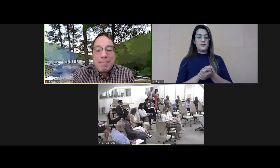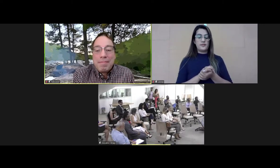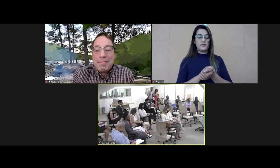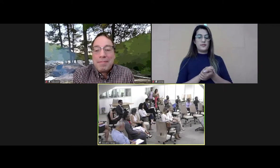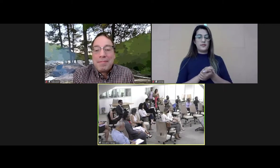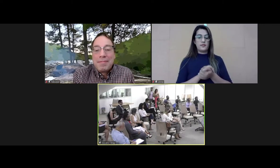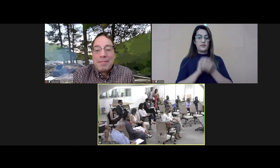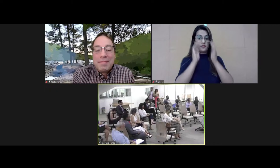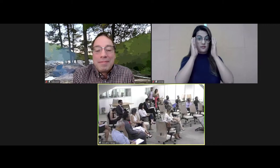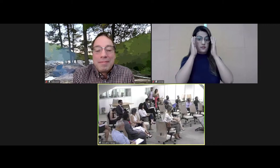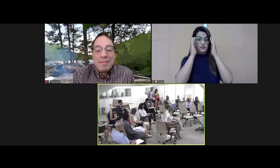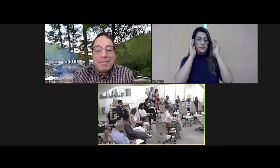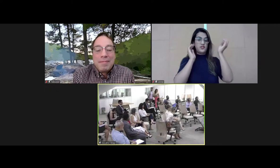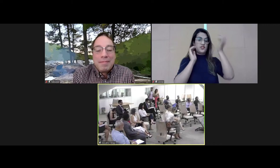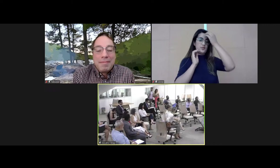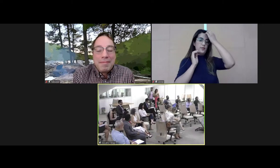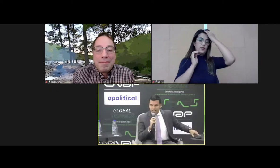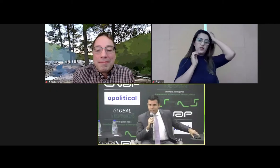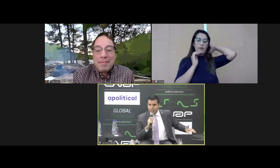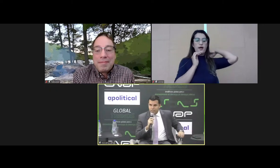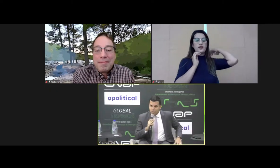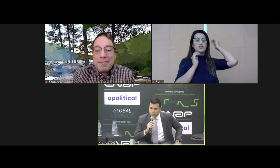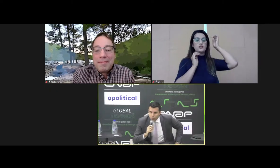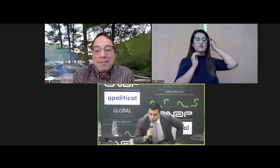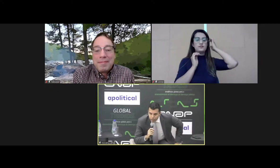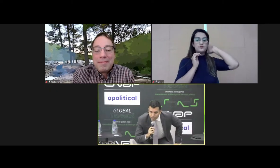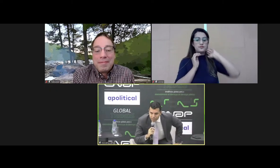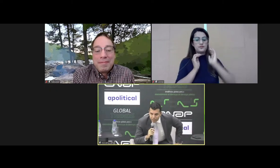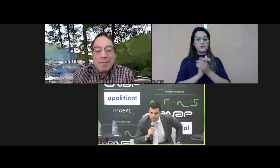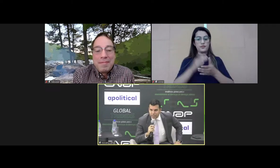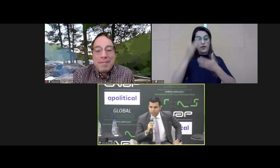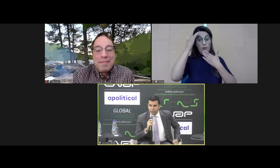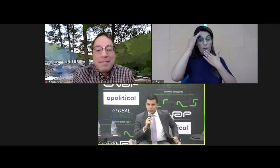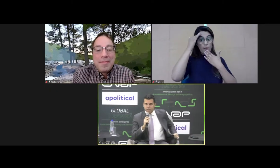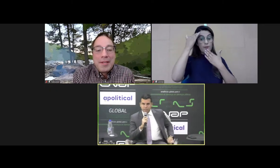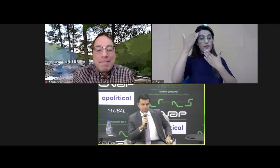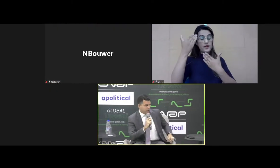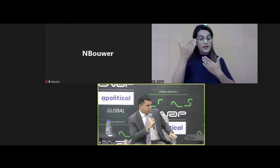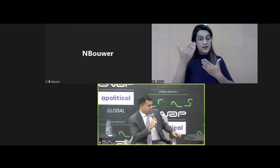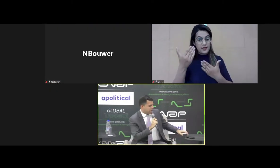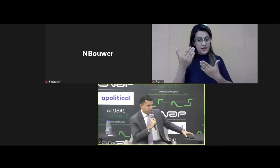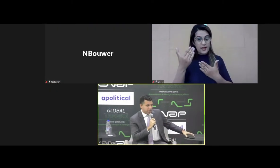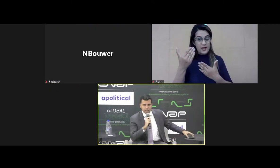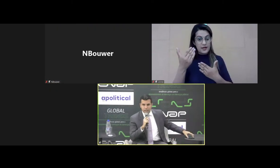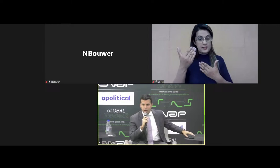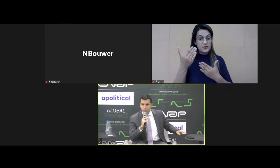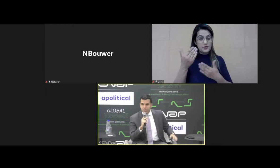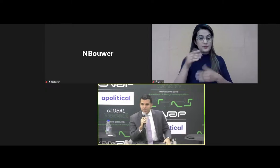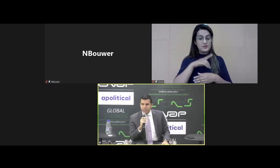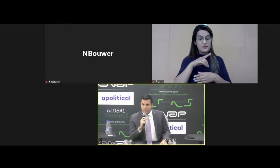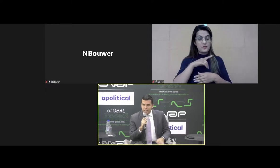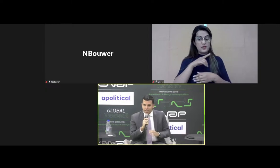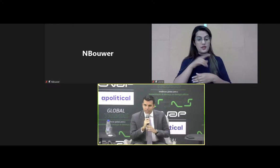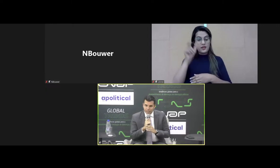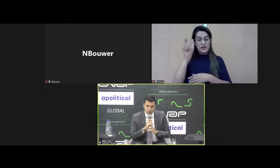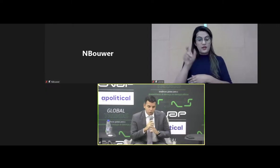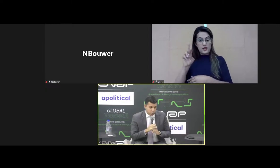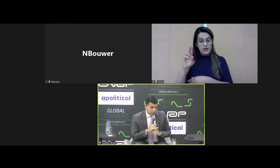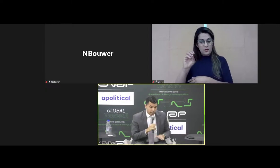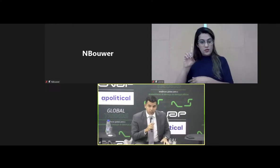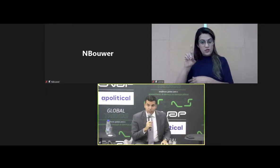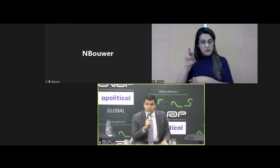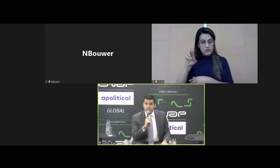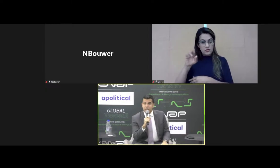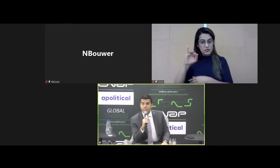Thank you, Neil. Here's Rodrigo Torres, the director of executive education here at Knapp. We